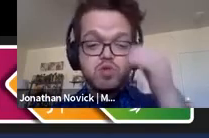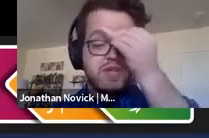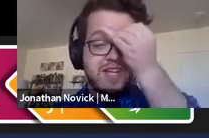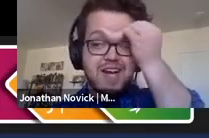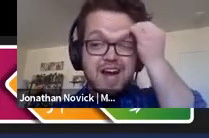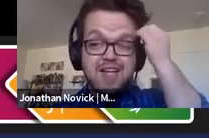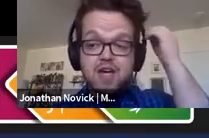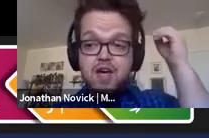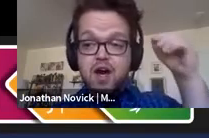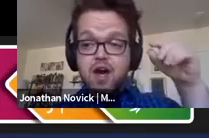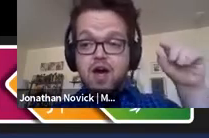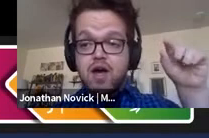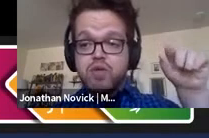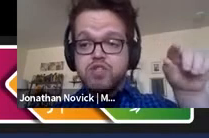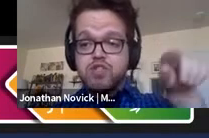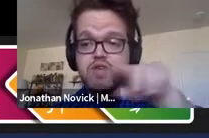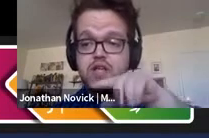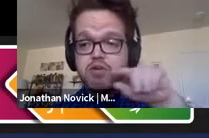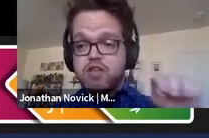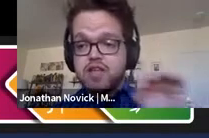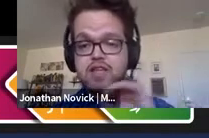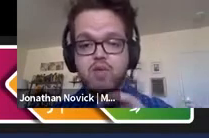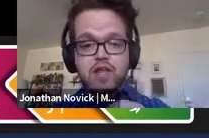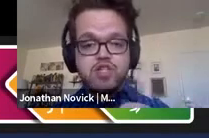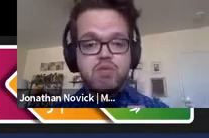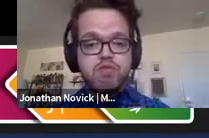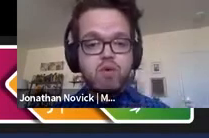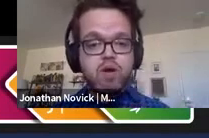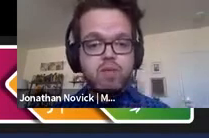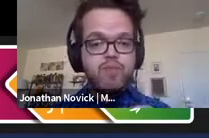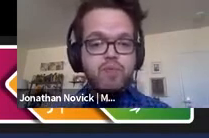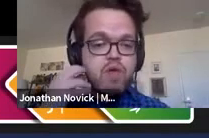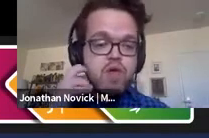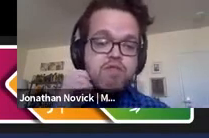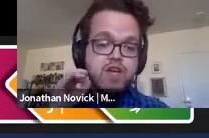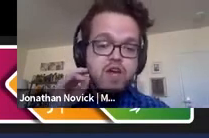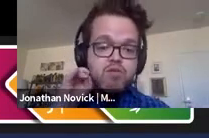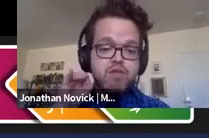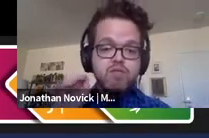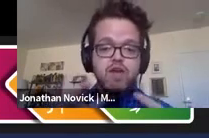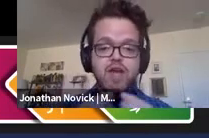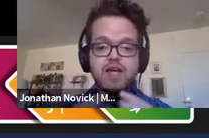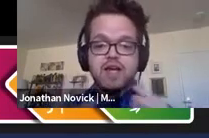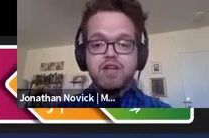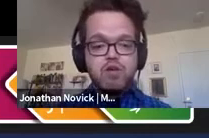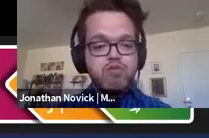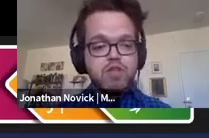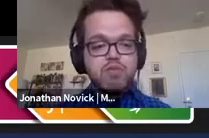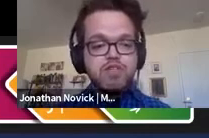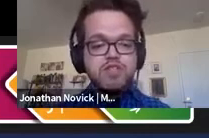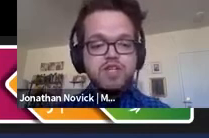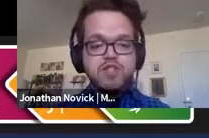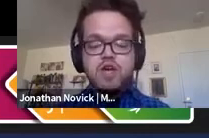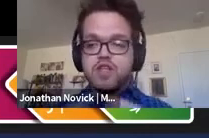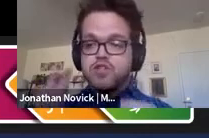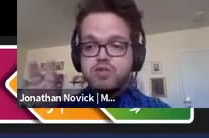accessible social media guide, which is available on the link that Wale shared before. videos. If you're playing any kind of videos within